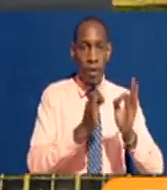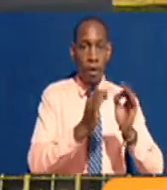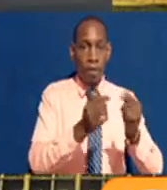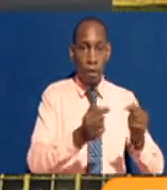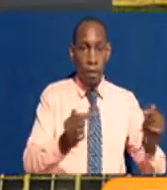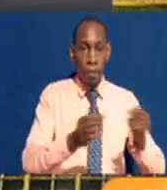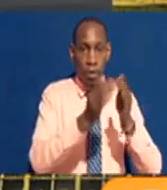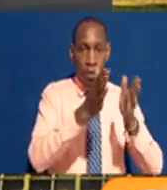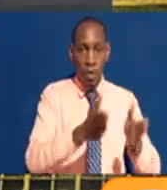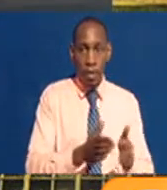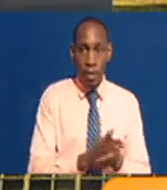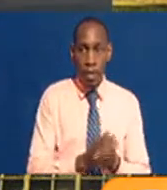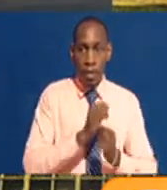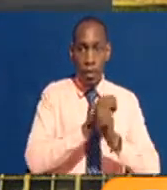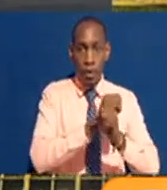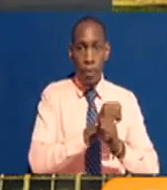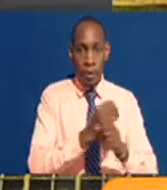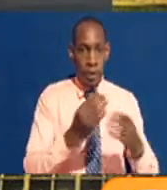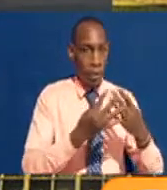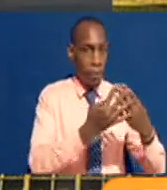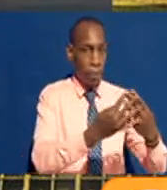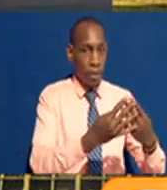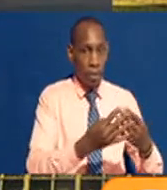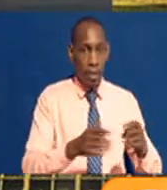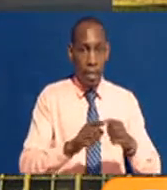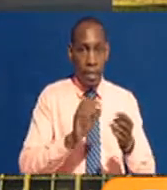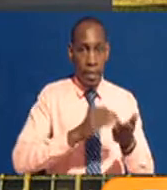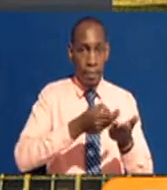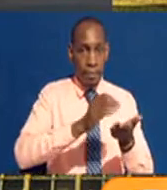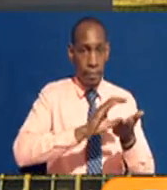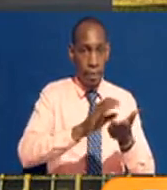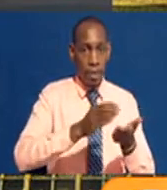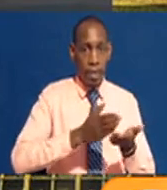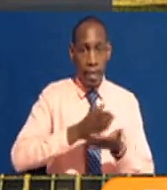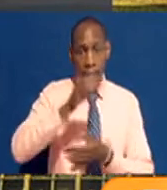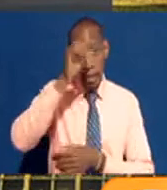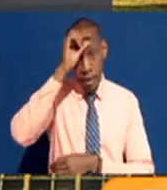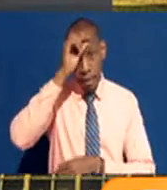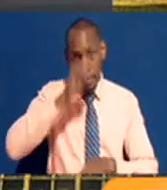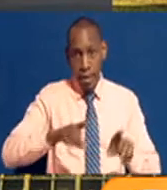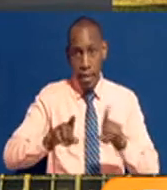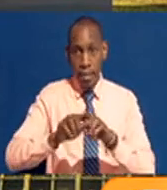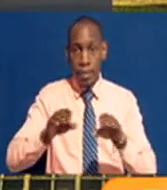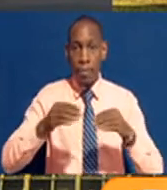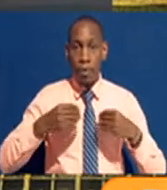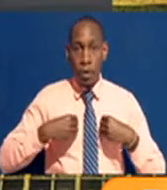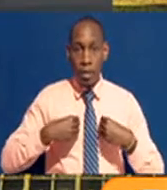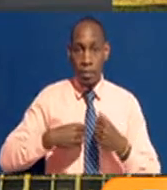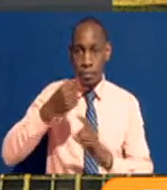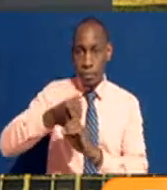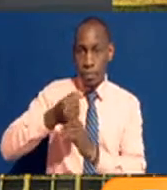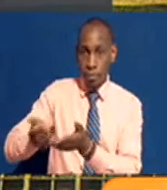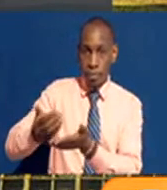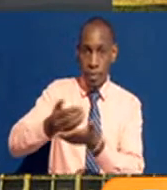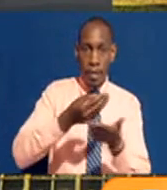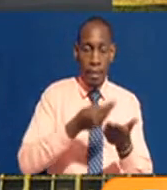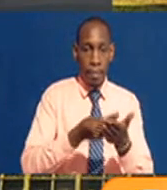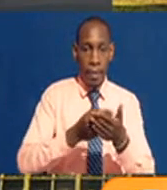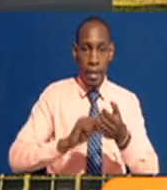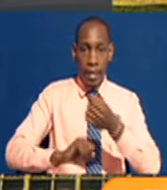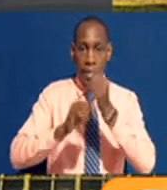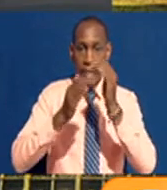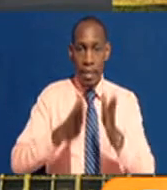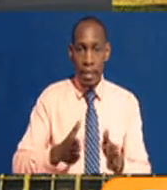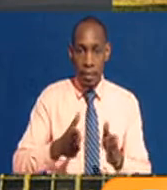opposition leader will have immunity from prosecution, will be funded by the exchequer, and will also be allowed to mobilize funding from donors